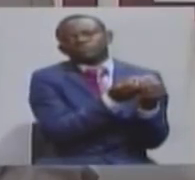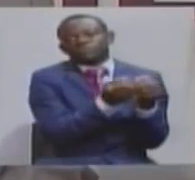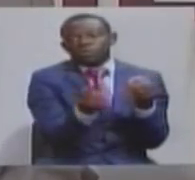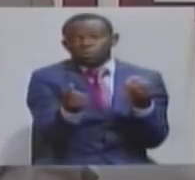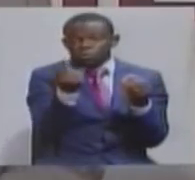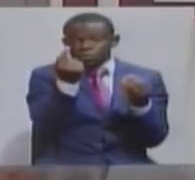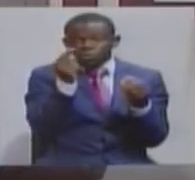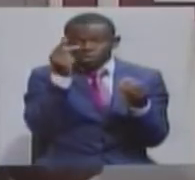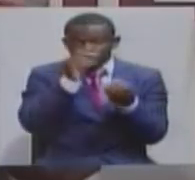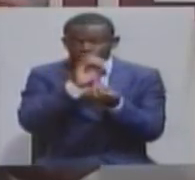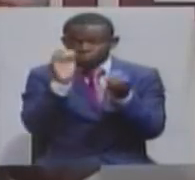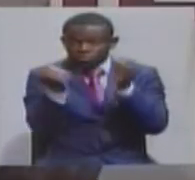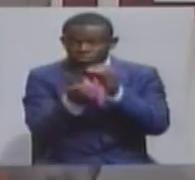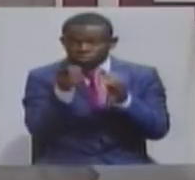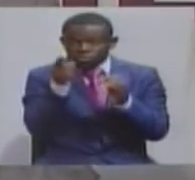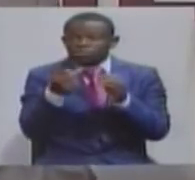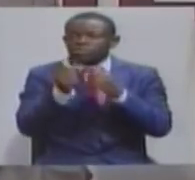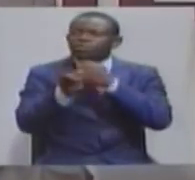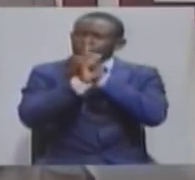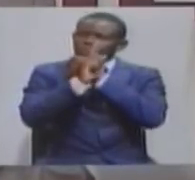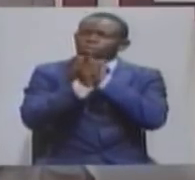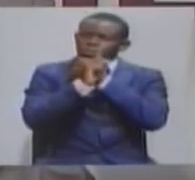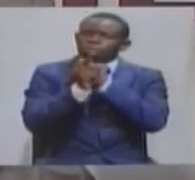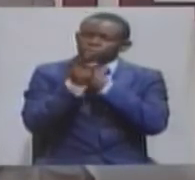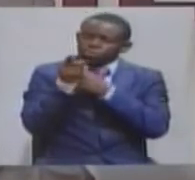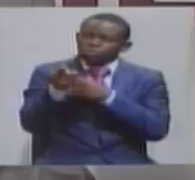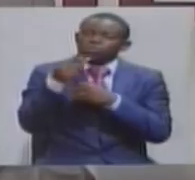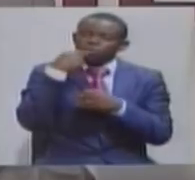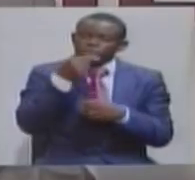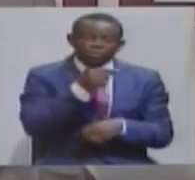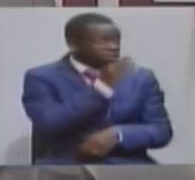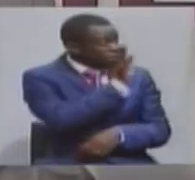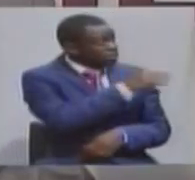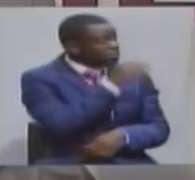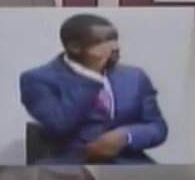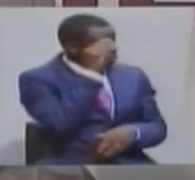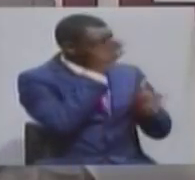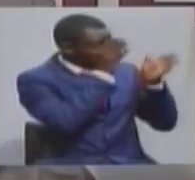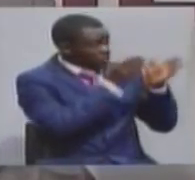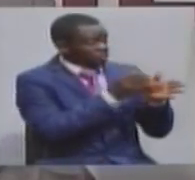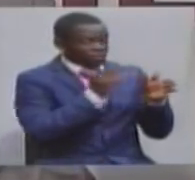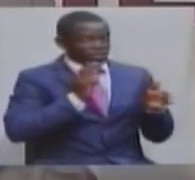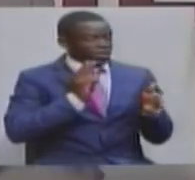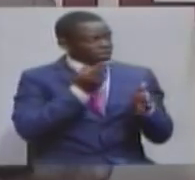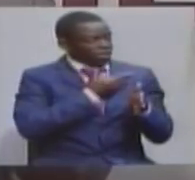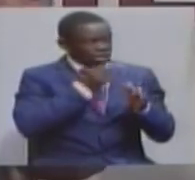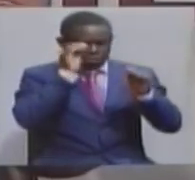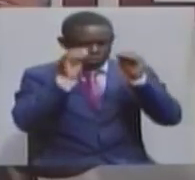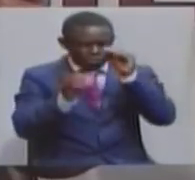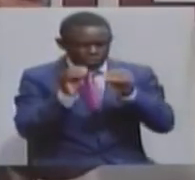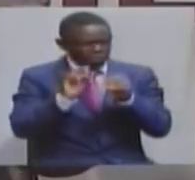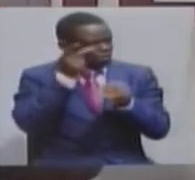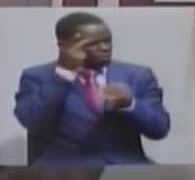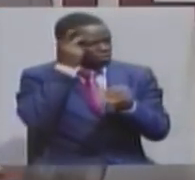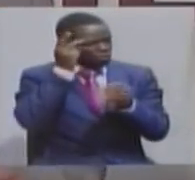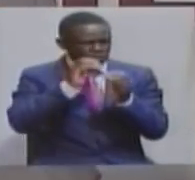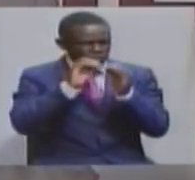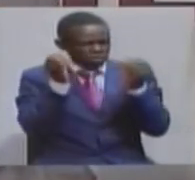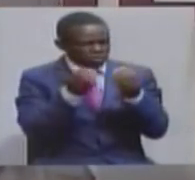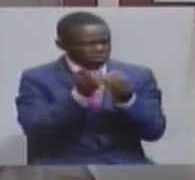to caution you, we're giving you this report and the draft political parties bill. Don't you allow